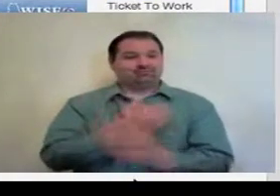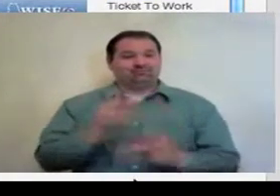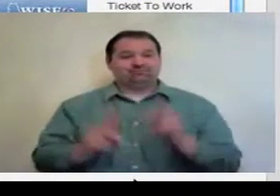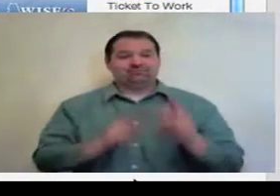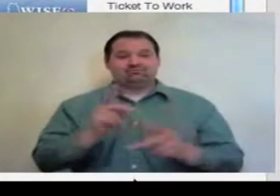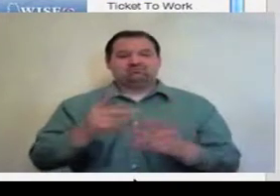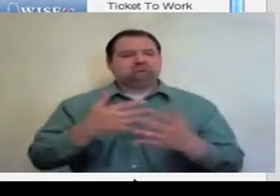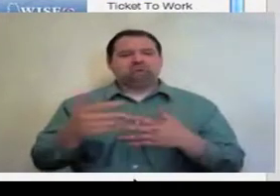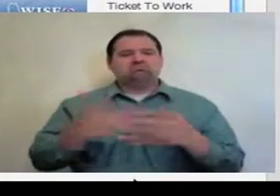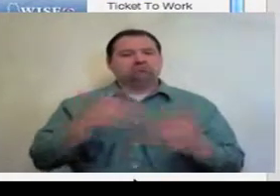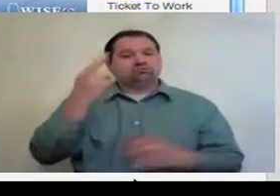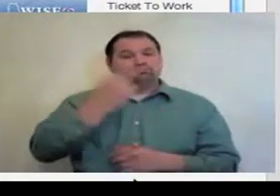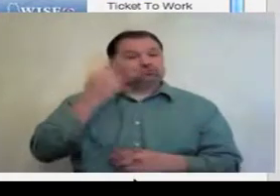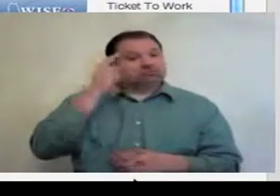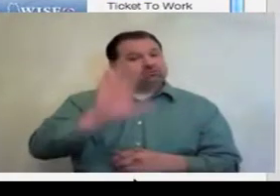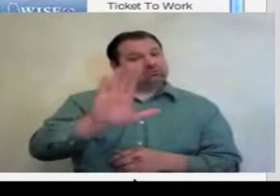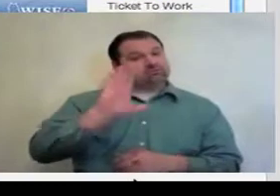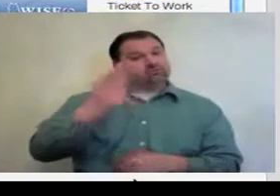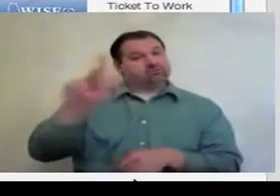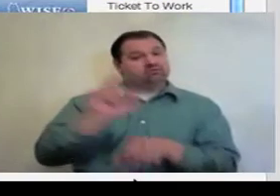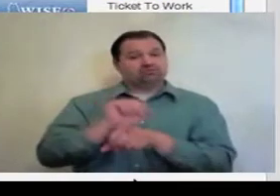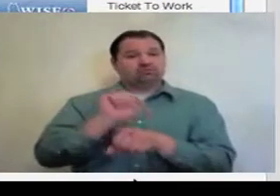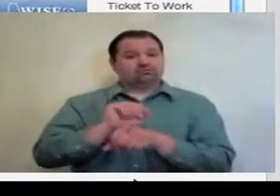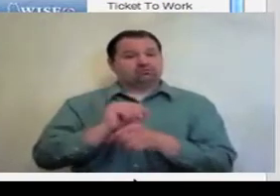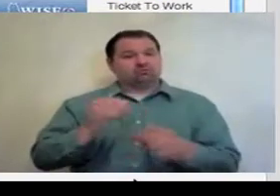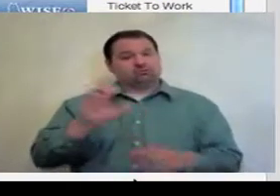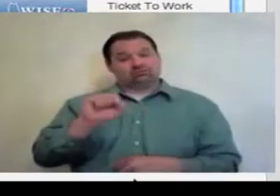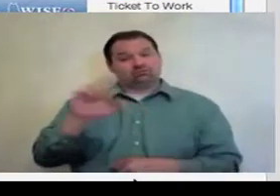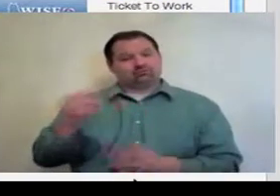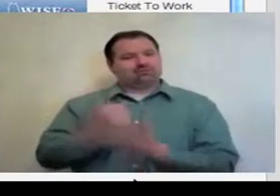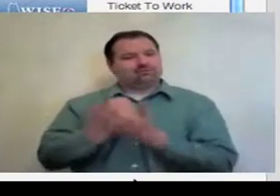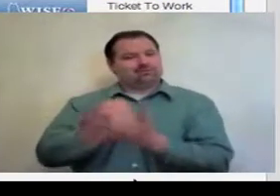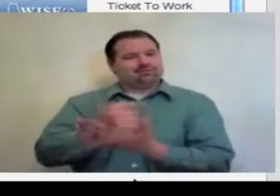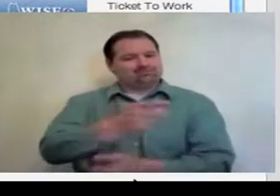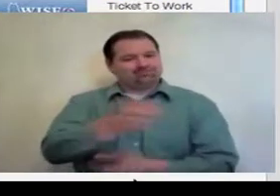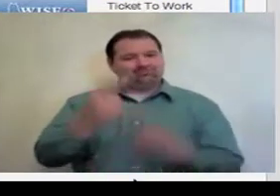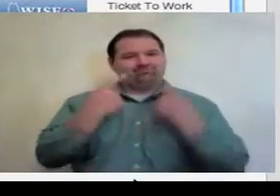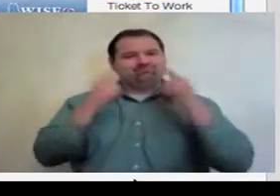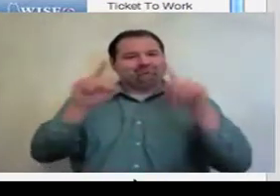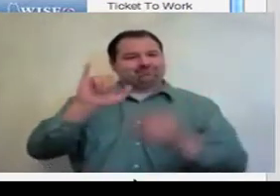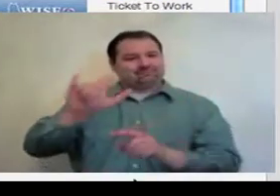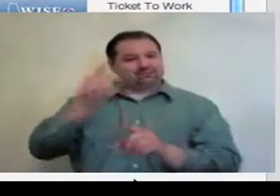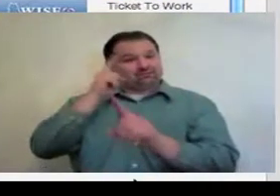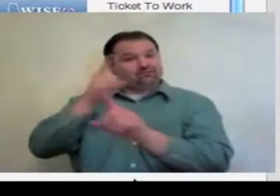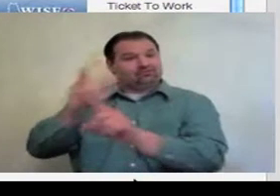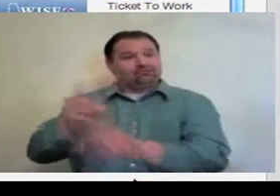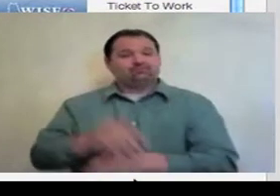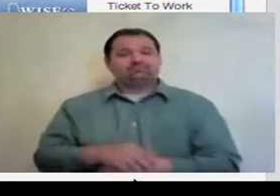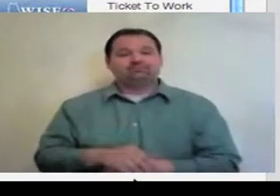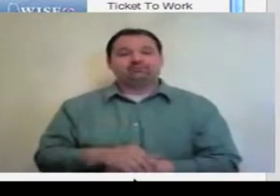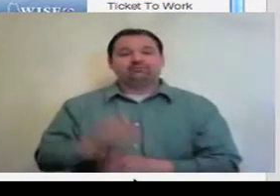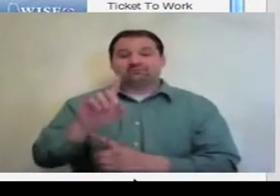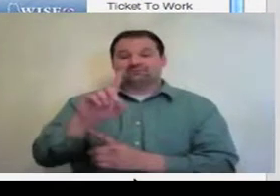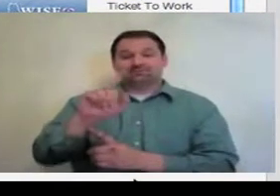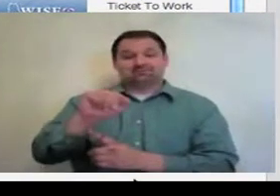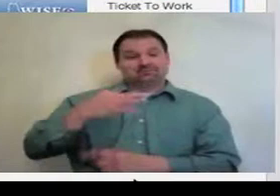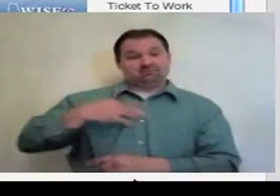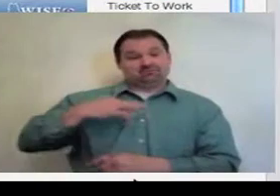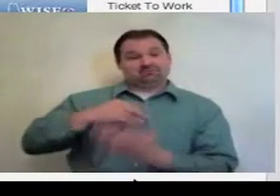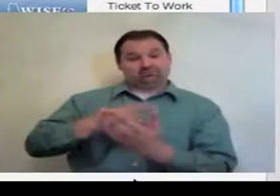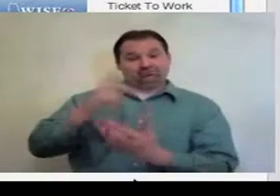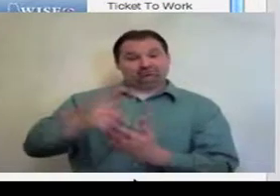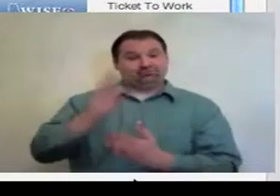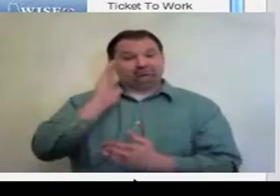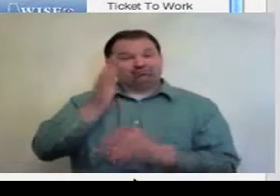people. No matter what your reason is for going back to work, we're here to help you accomplish that goal. The disability benefit programs that